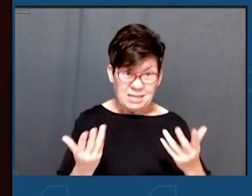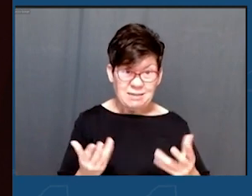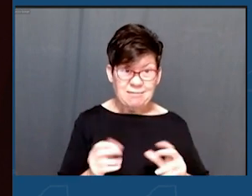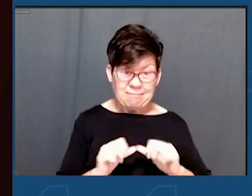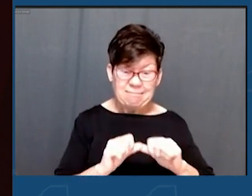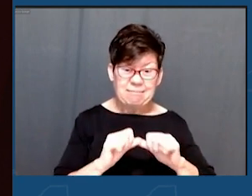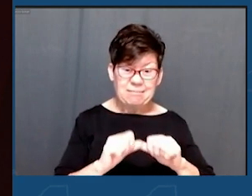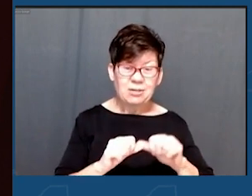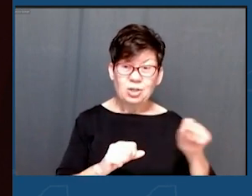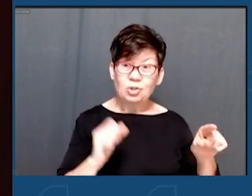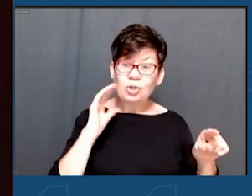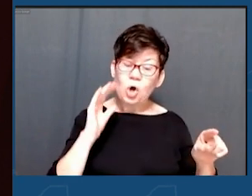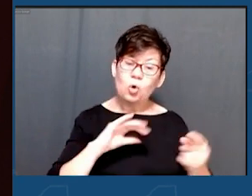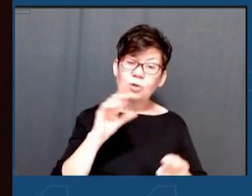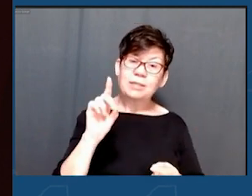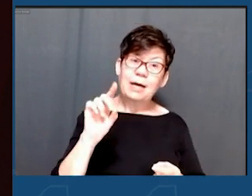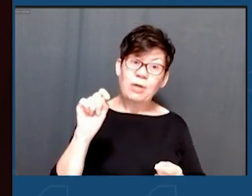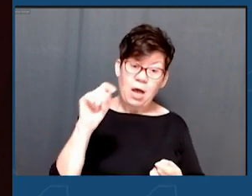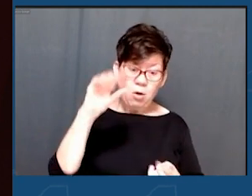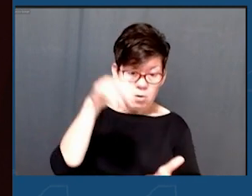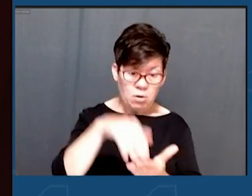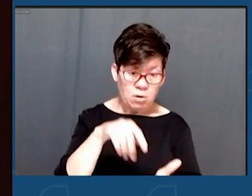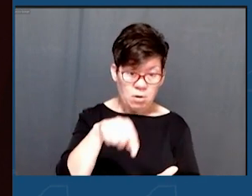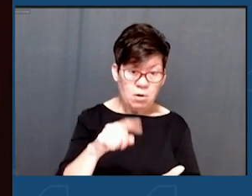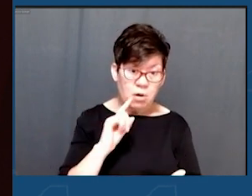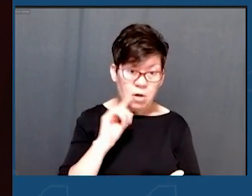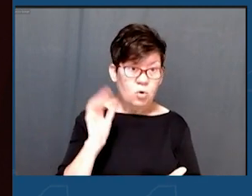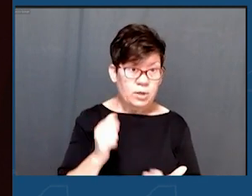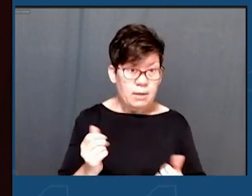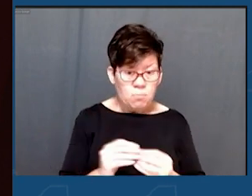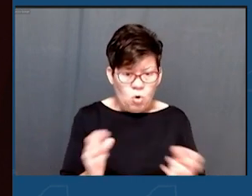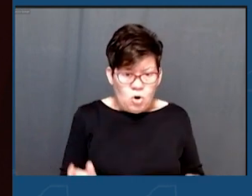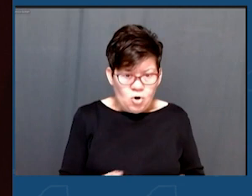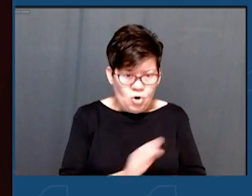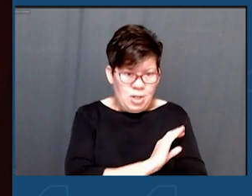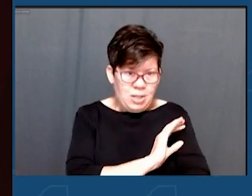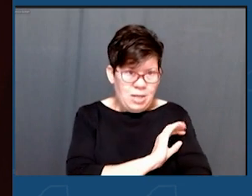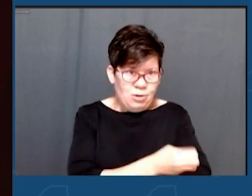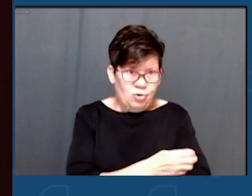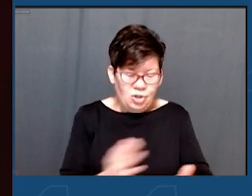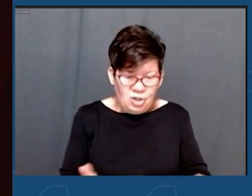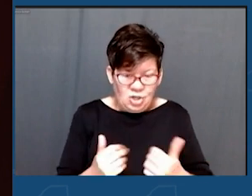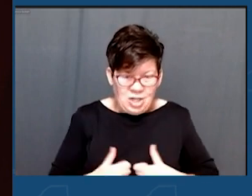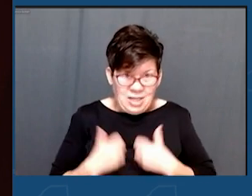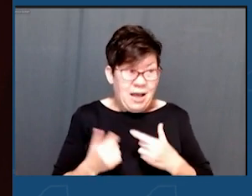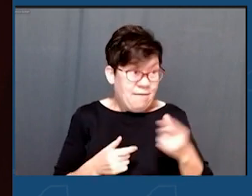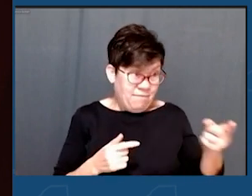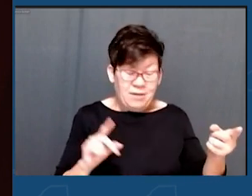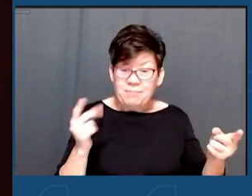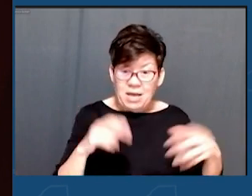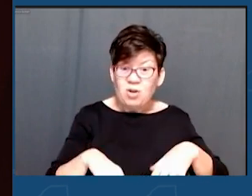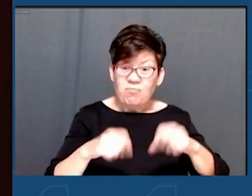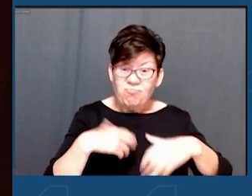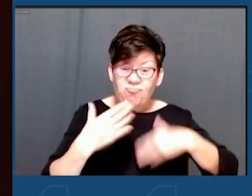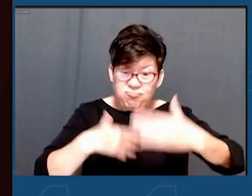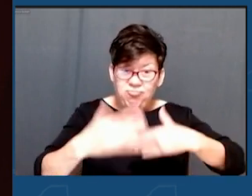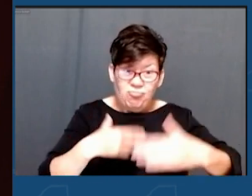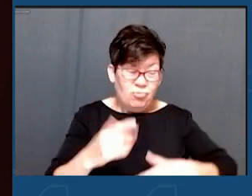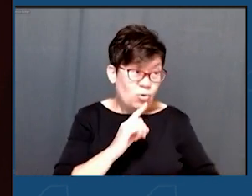energy to downtowns where the alternative is to be abandoned. And you've truly transformed this city with your